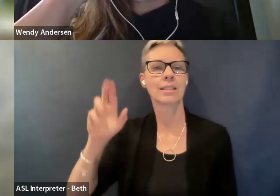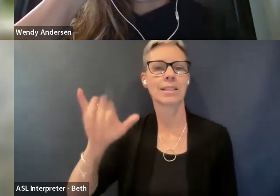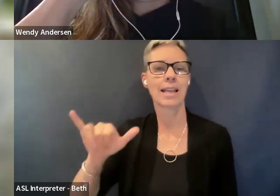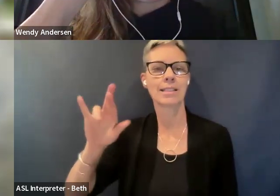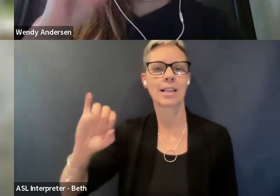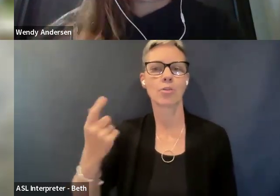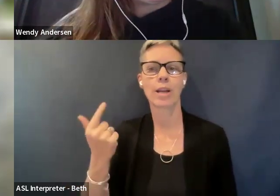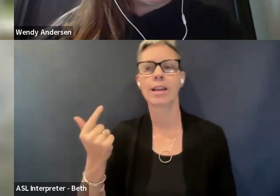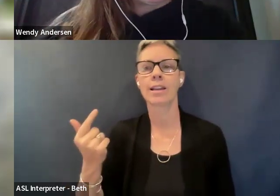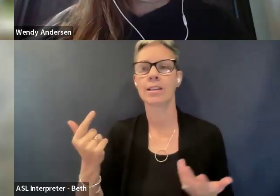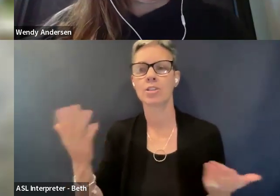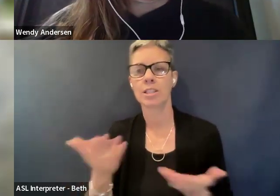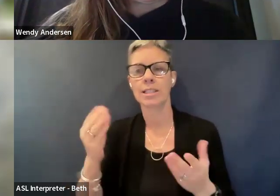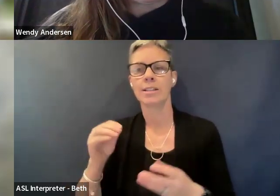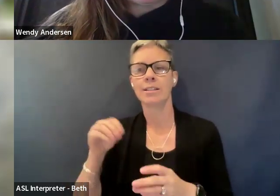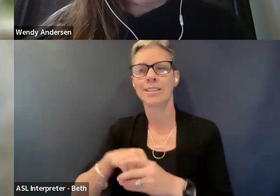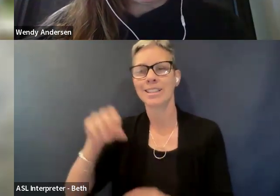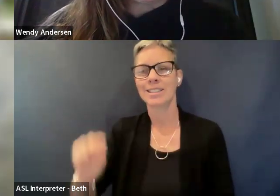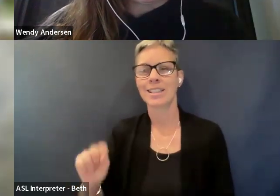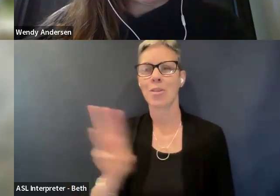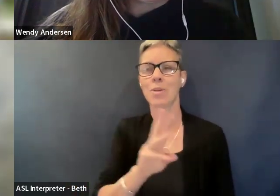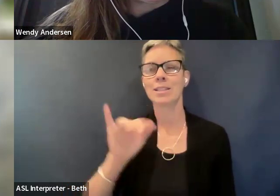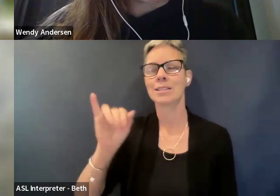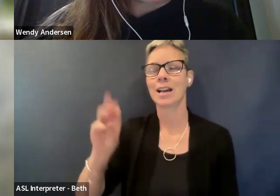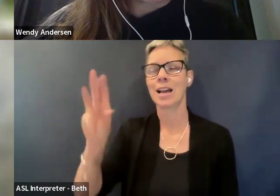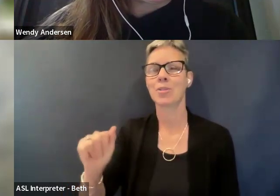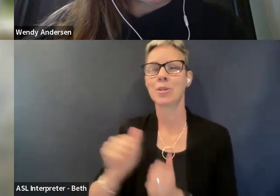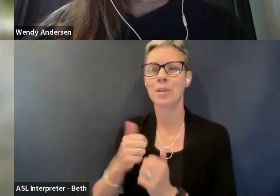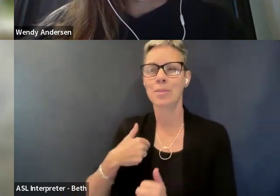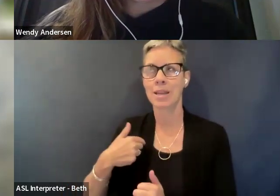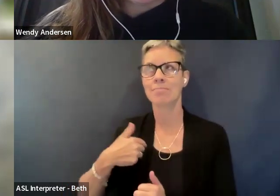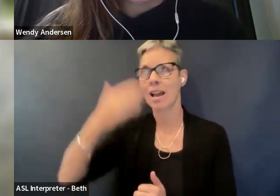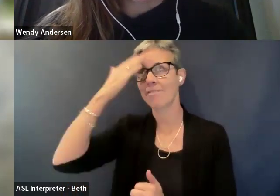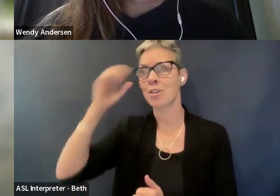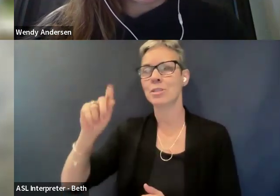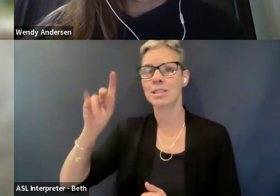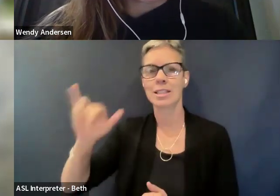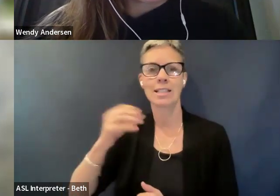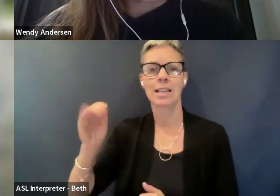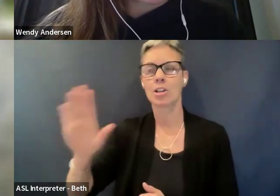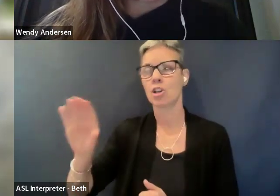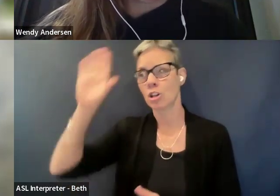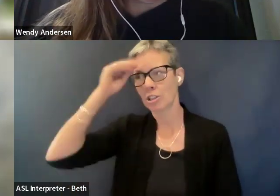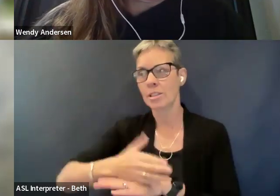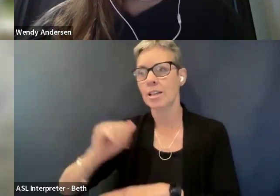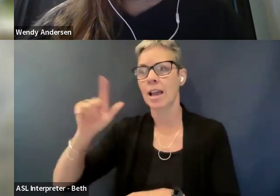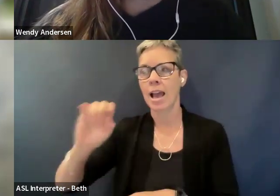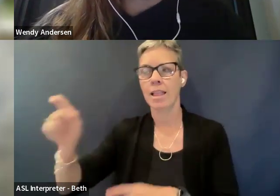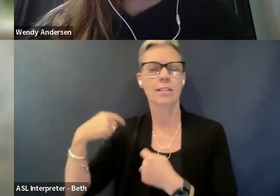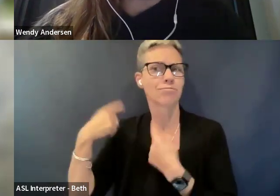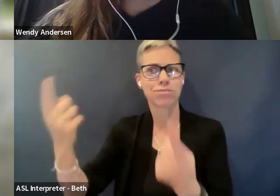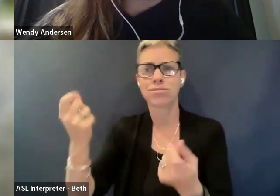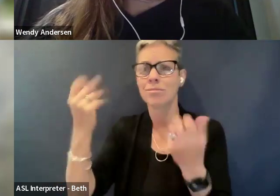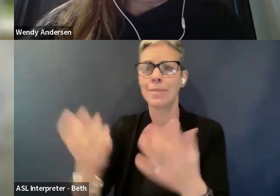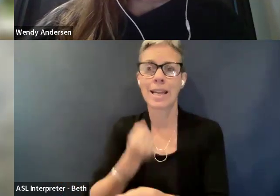is in Southwest Iowa. With me also, I've known Stacy and her son Alex for several years now.